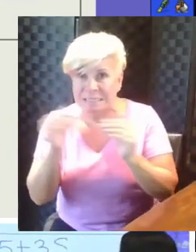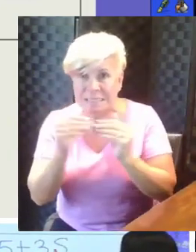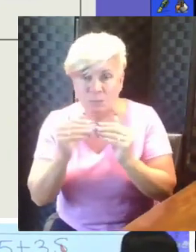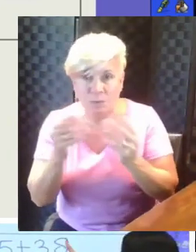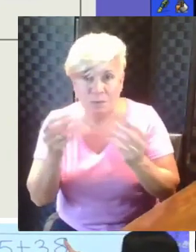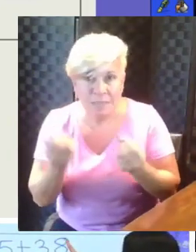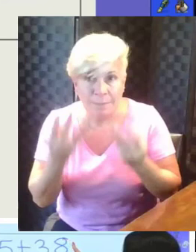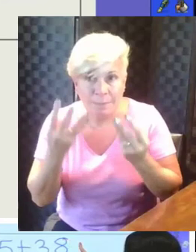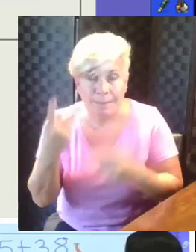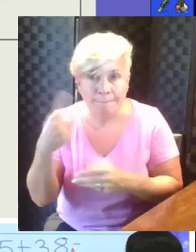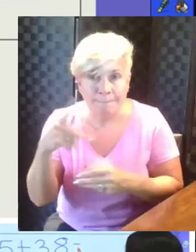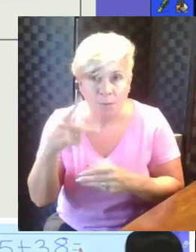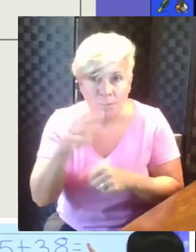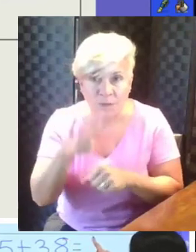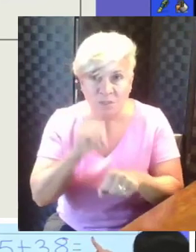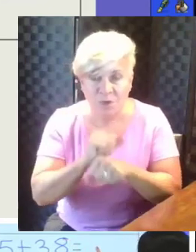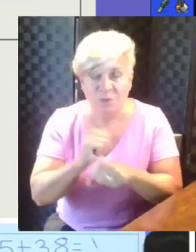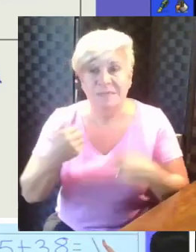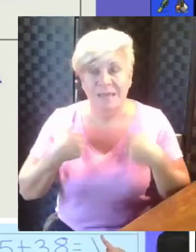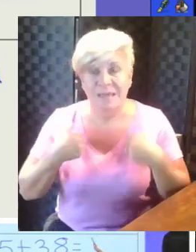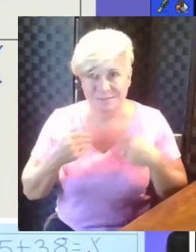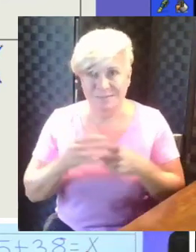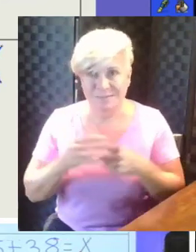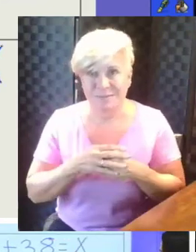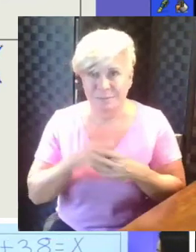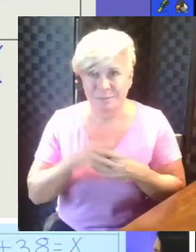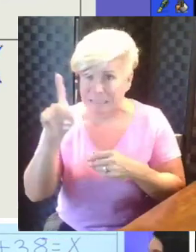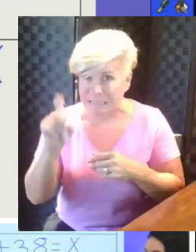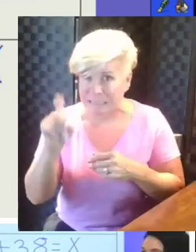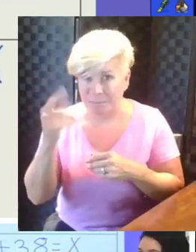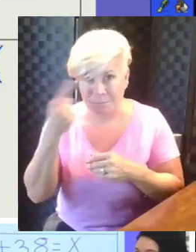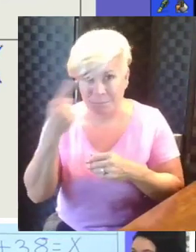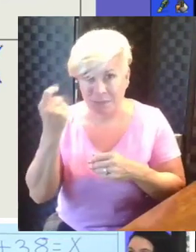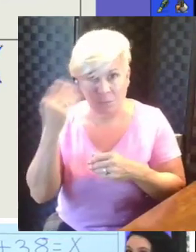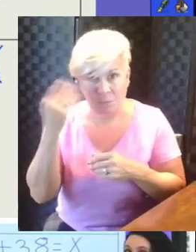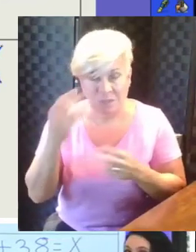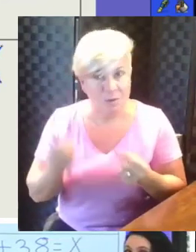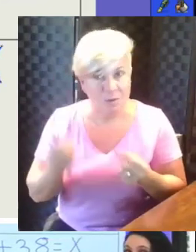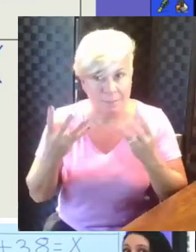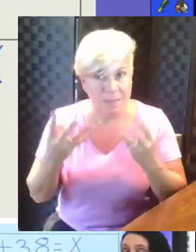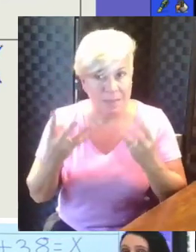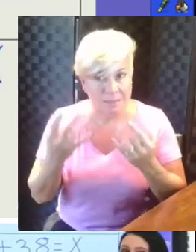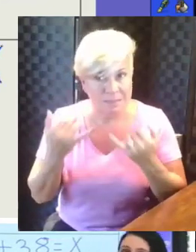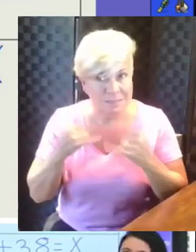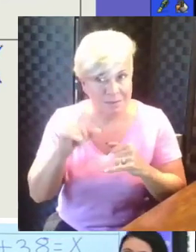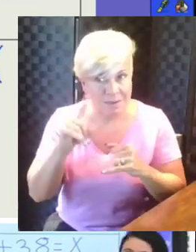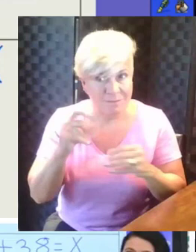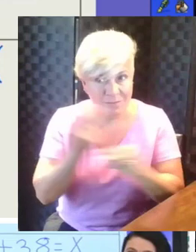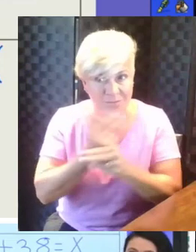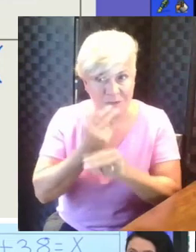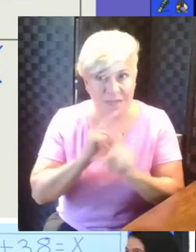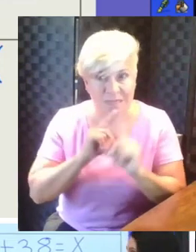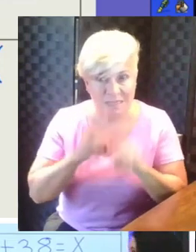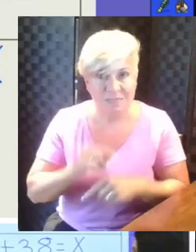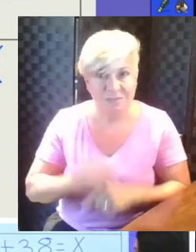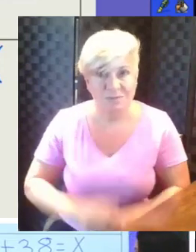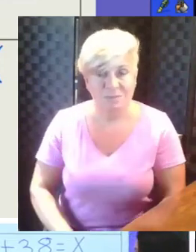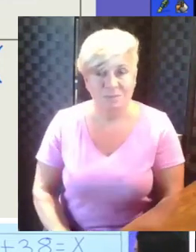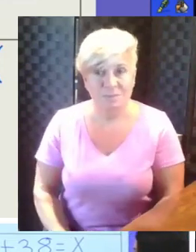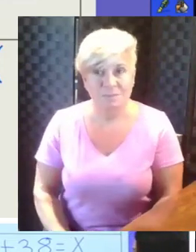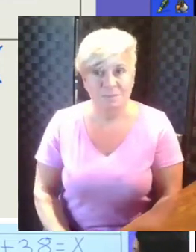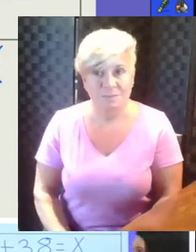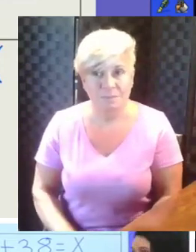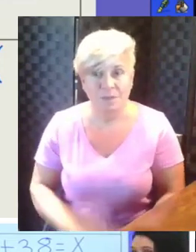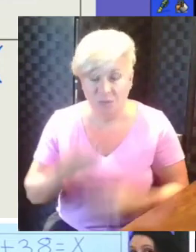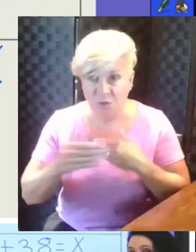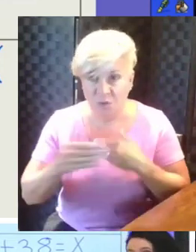stones he has. I'm just going to put an X there because we don't know yet. We still have to calculate our answer. So